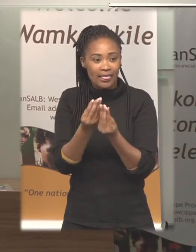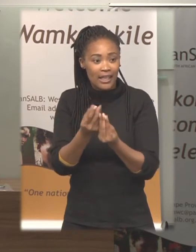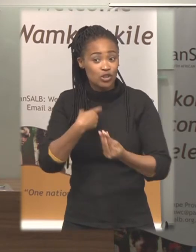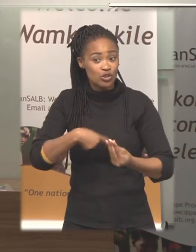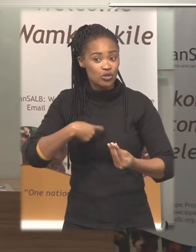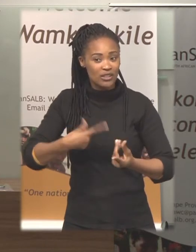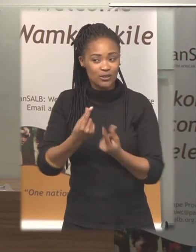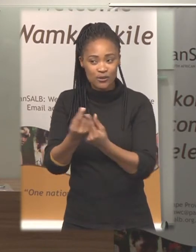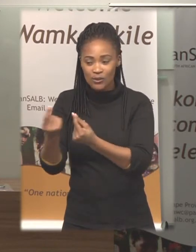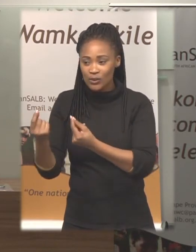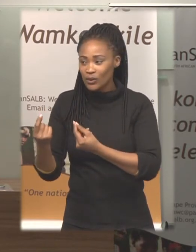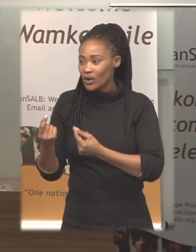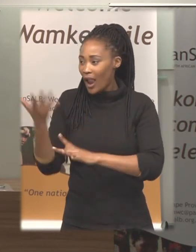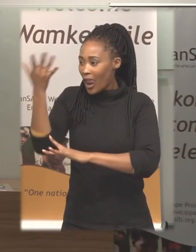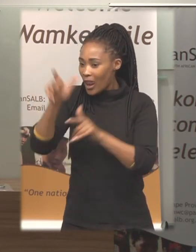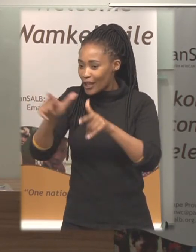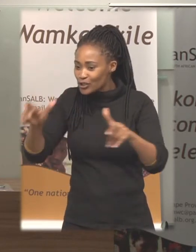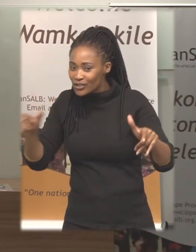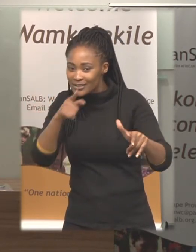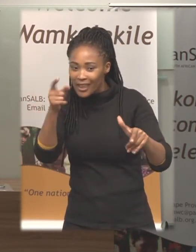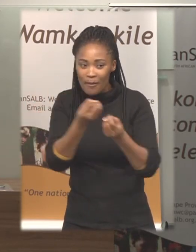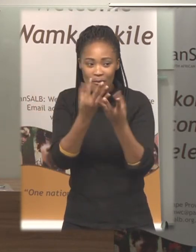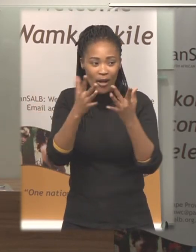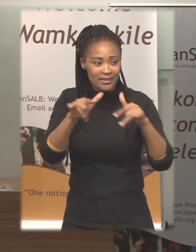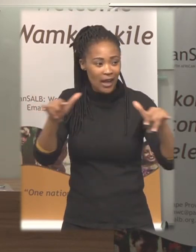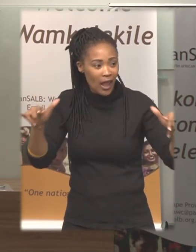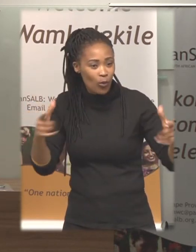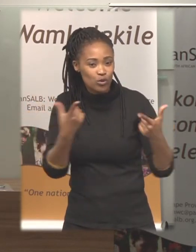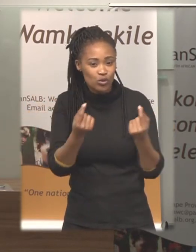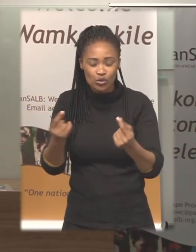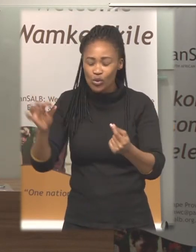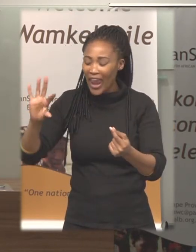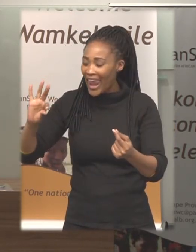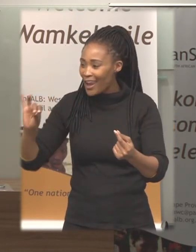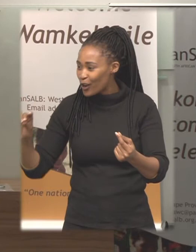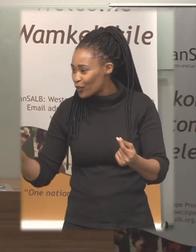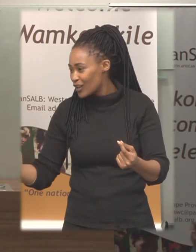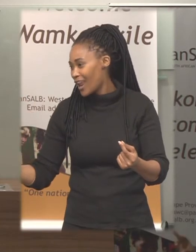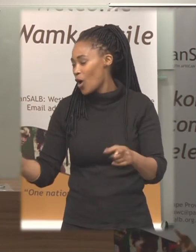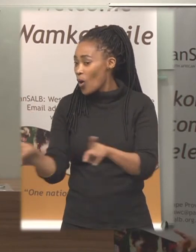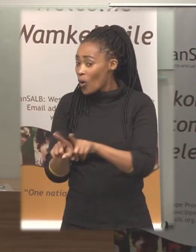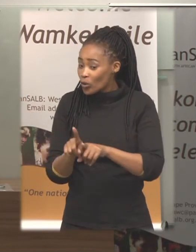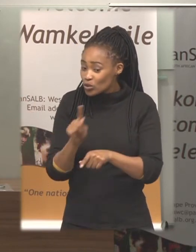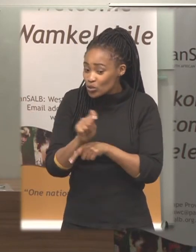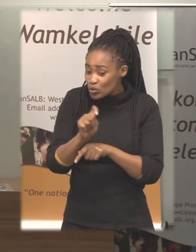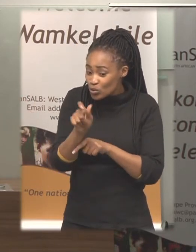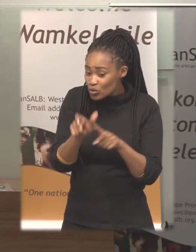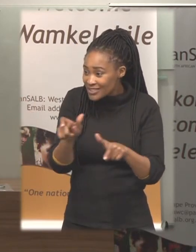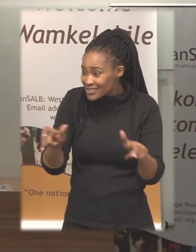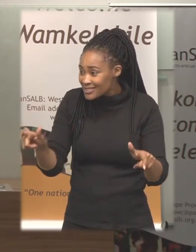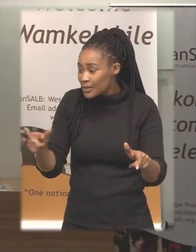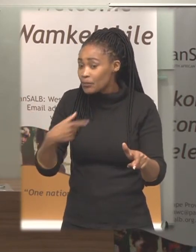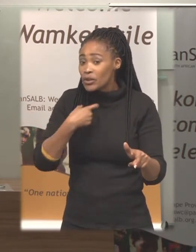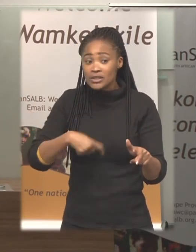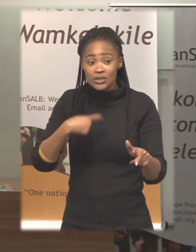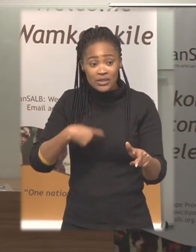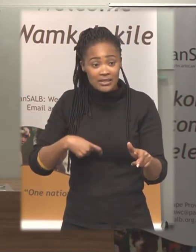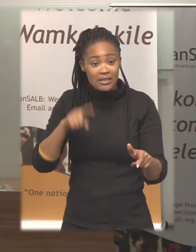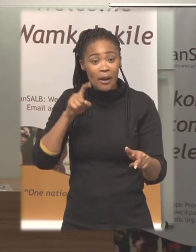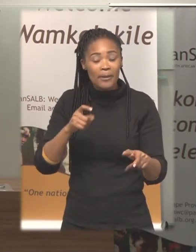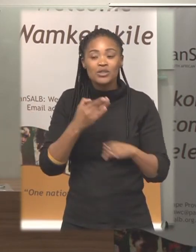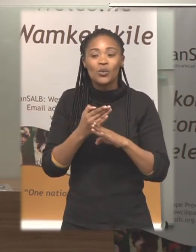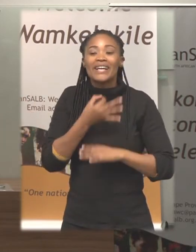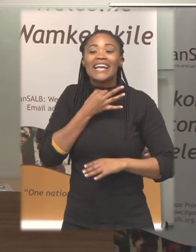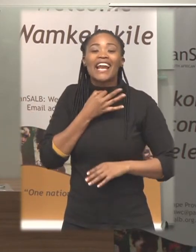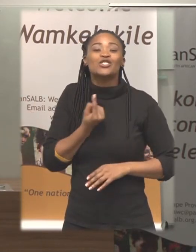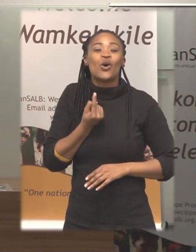doing and lecturers who are multilingual are doing every single day, and tutors. Students might have to work in English